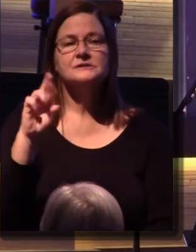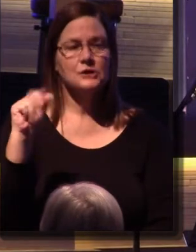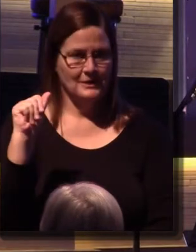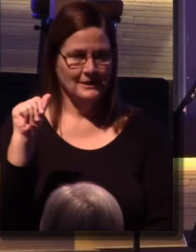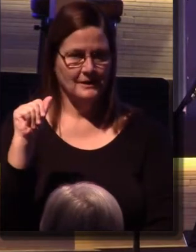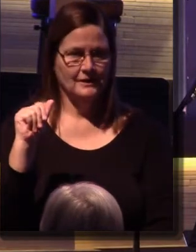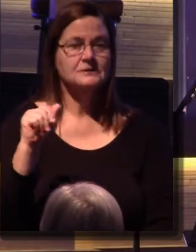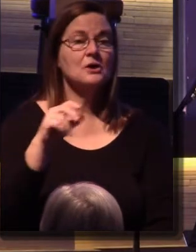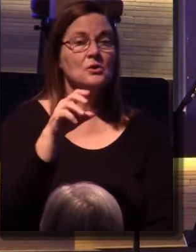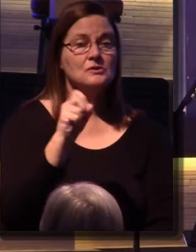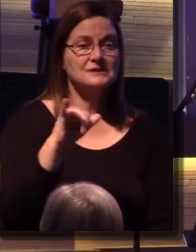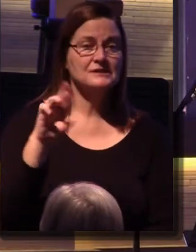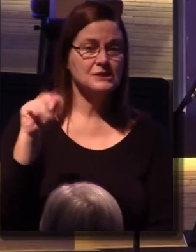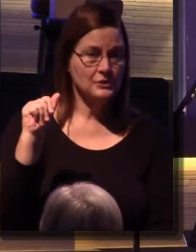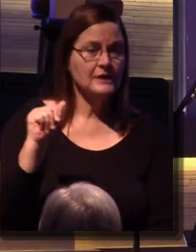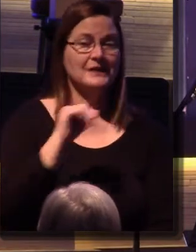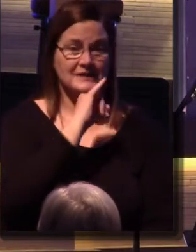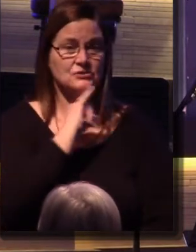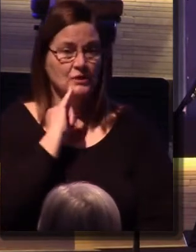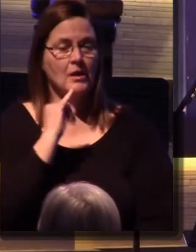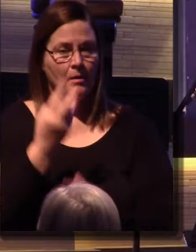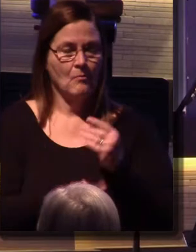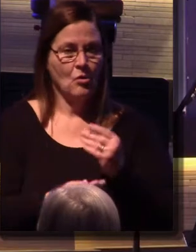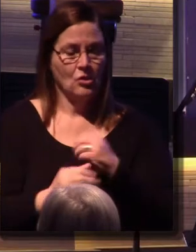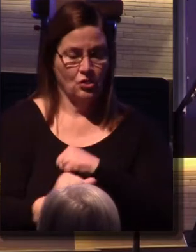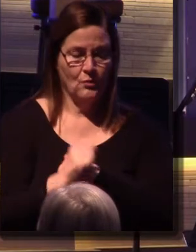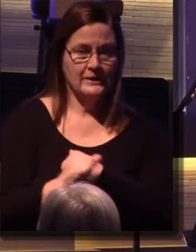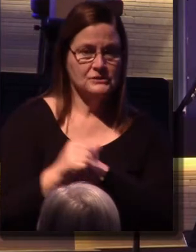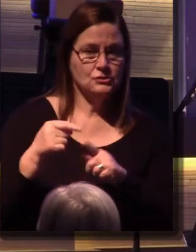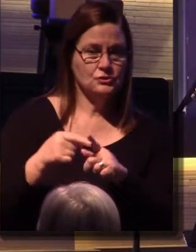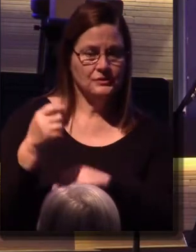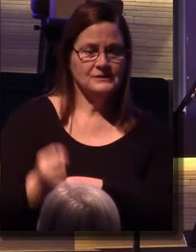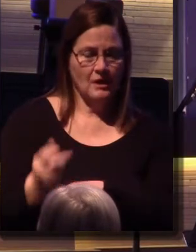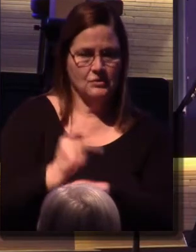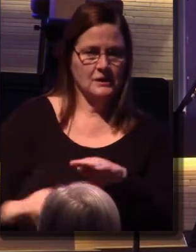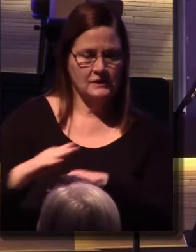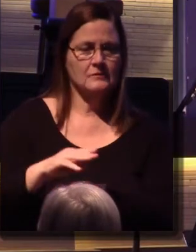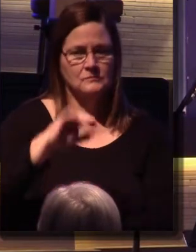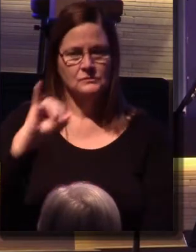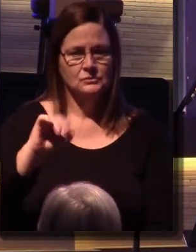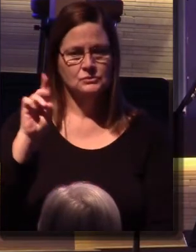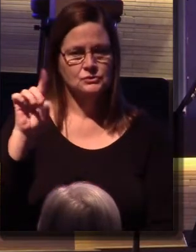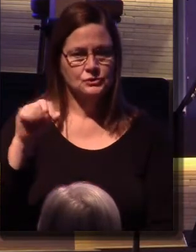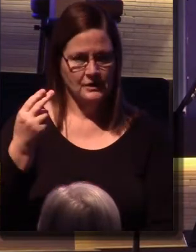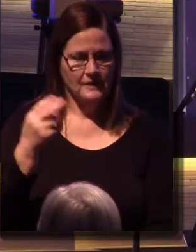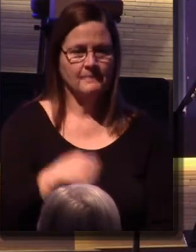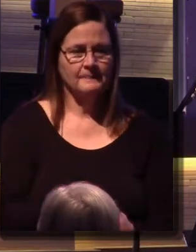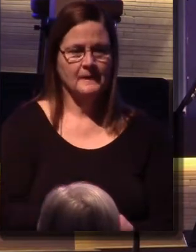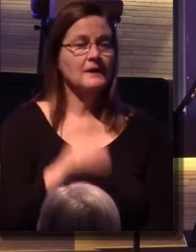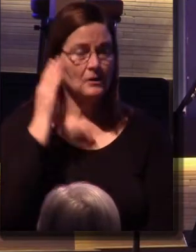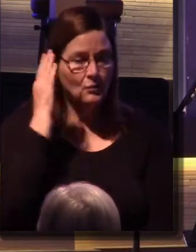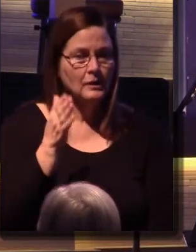and Israel are threatening Judah. And of course, they will also eventually be threatened